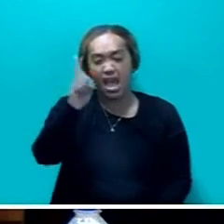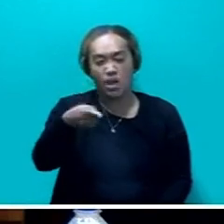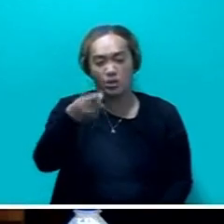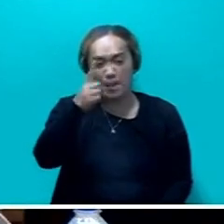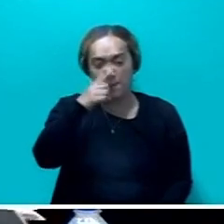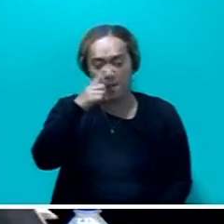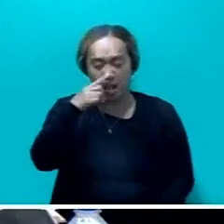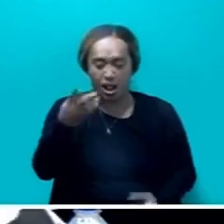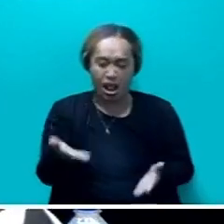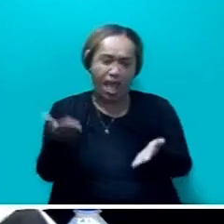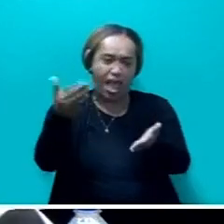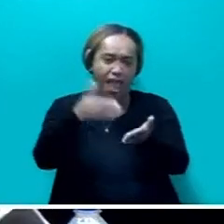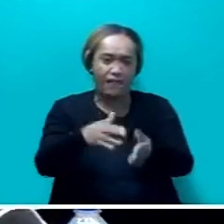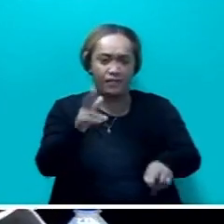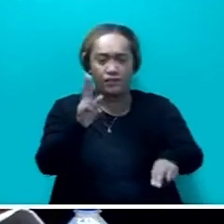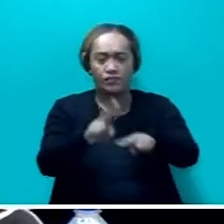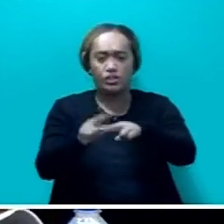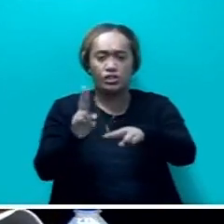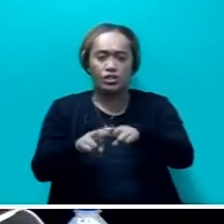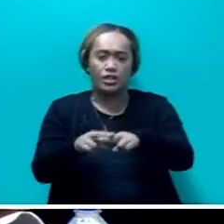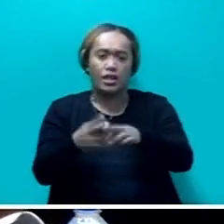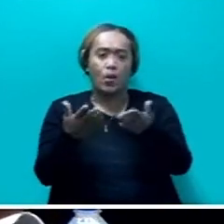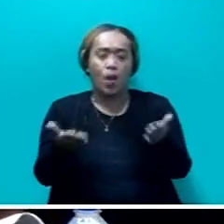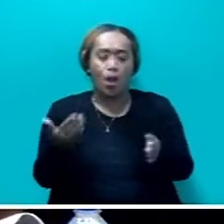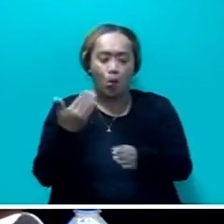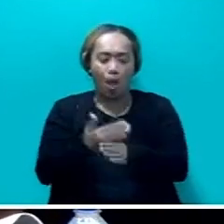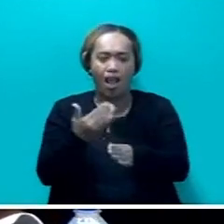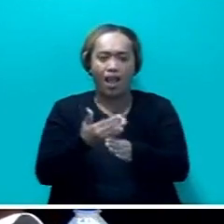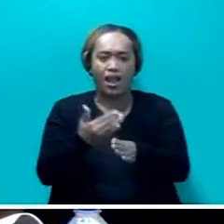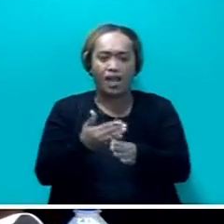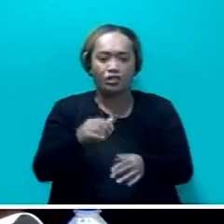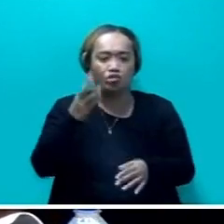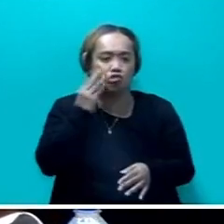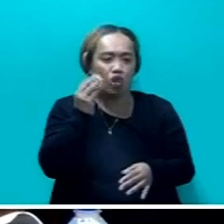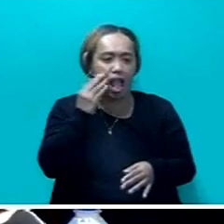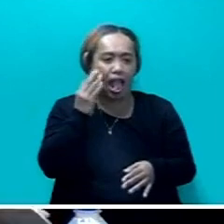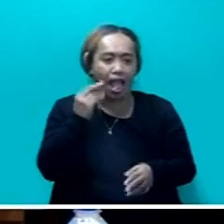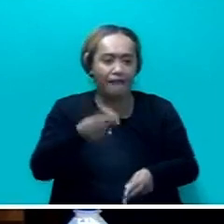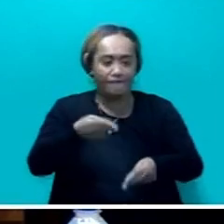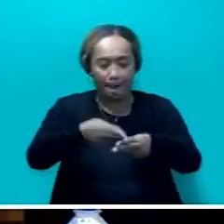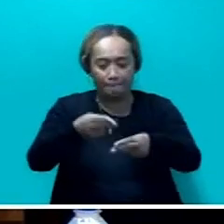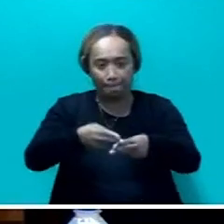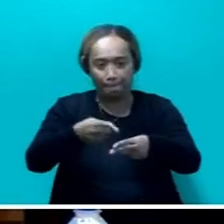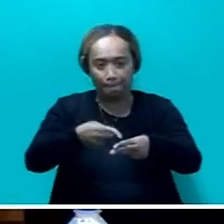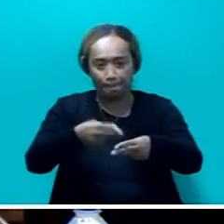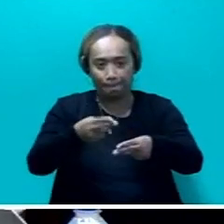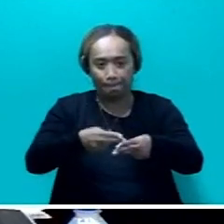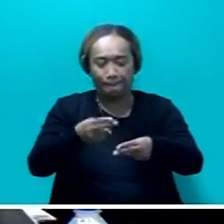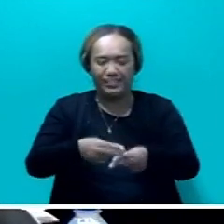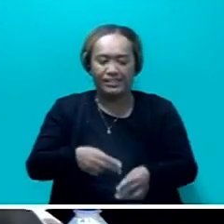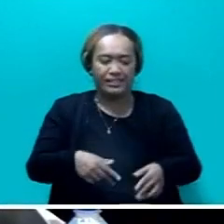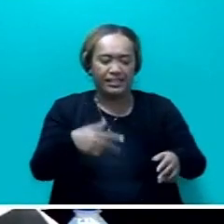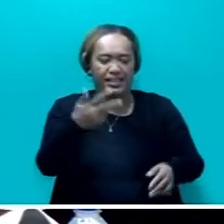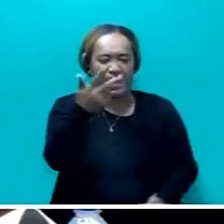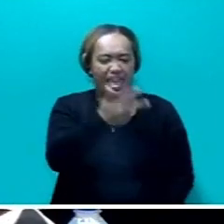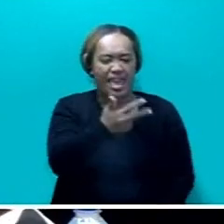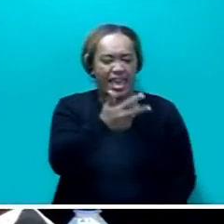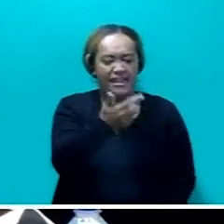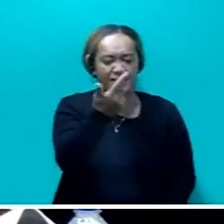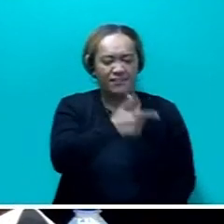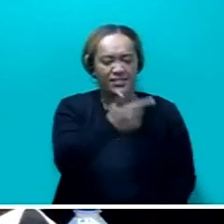brought to Fiji from India to work on the sugarcane plantations between 14th May 1879 and 11th